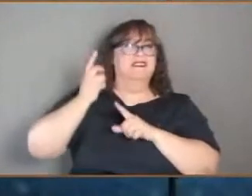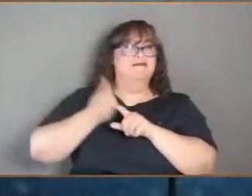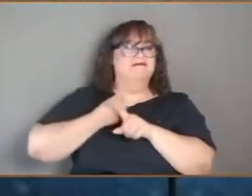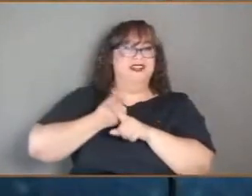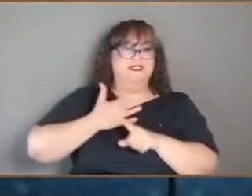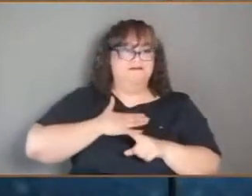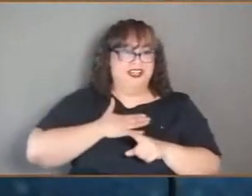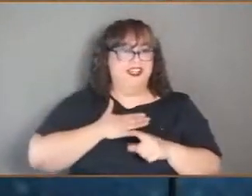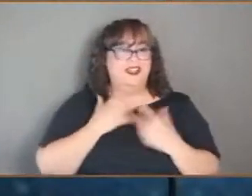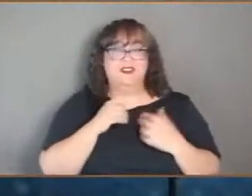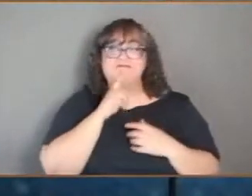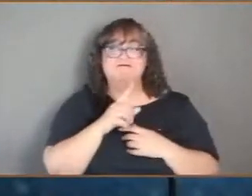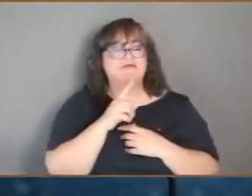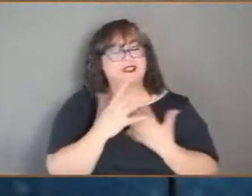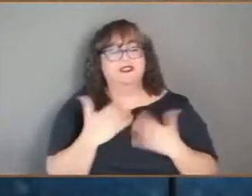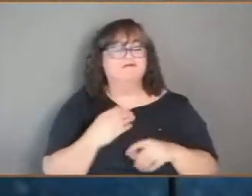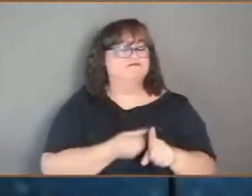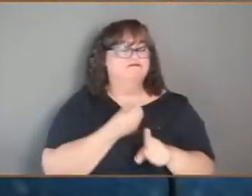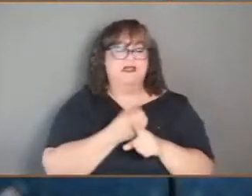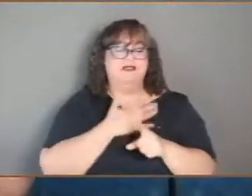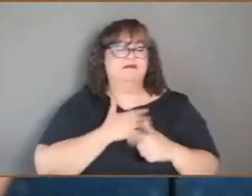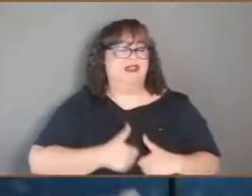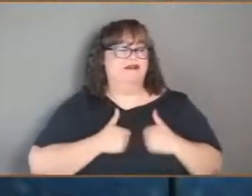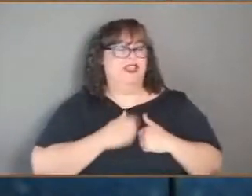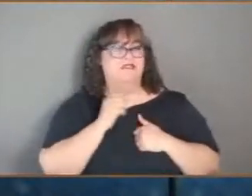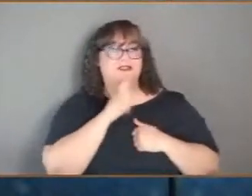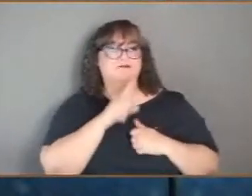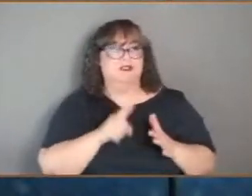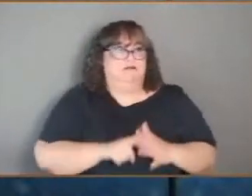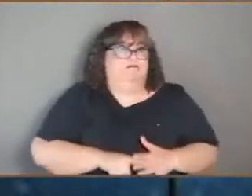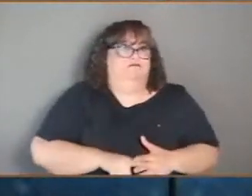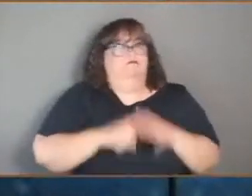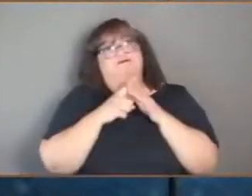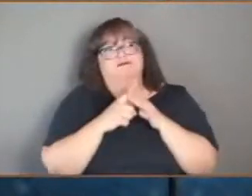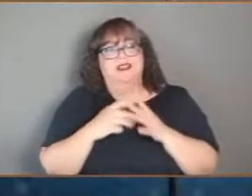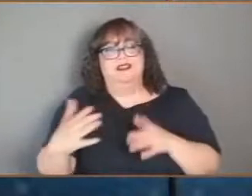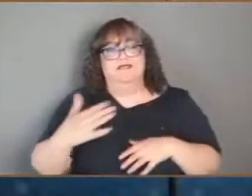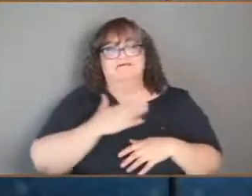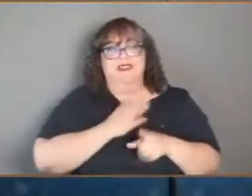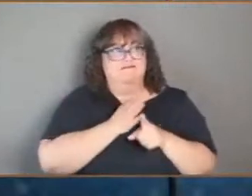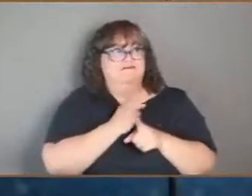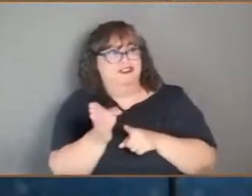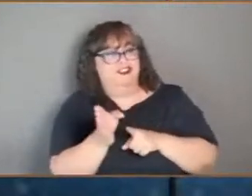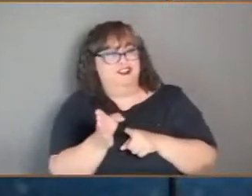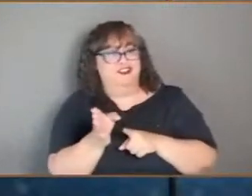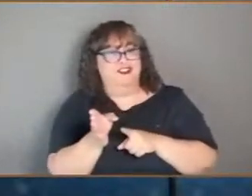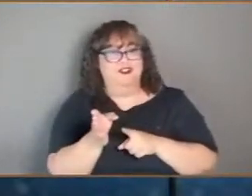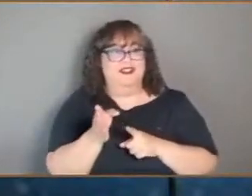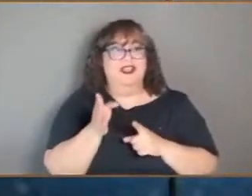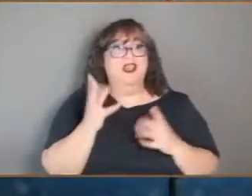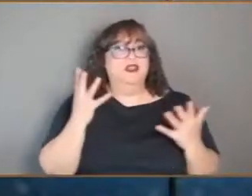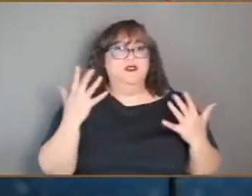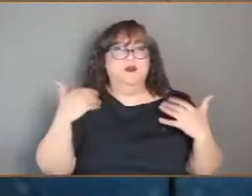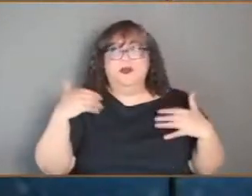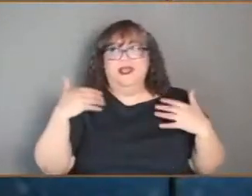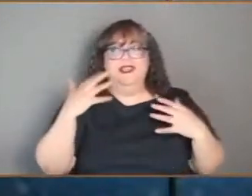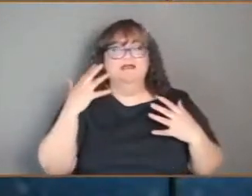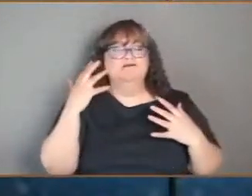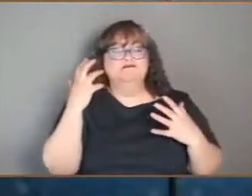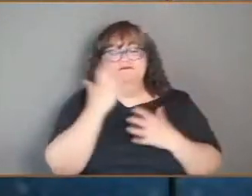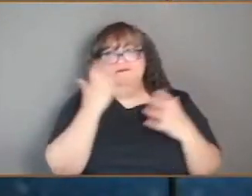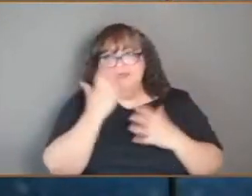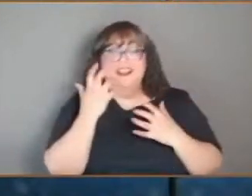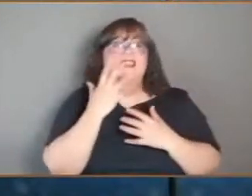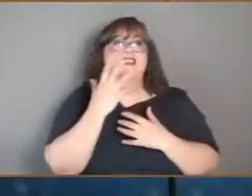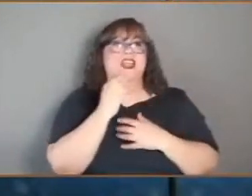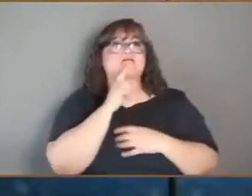on my life, and it jump-started my my career, which was insane, but it also really had a heavy impact on my